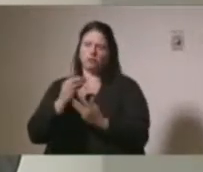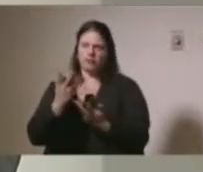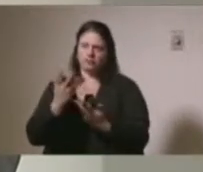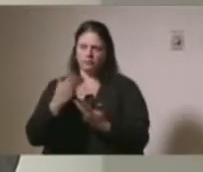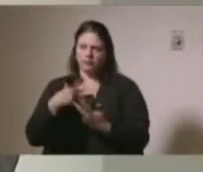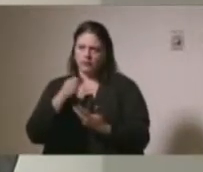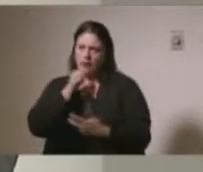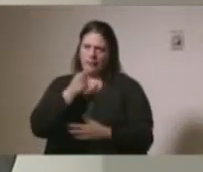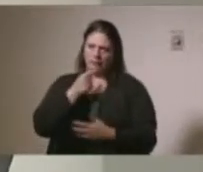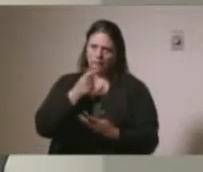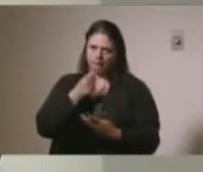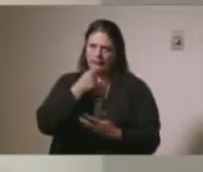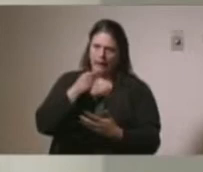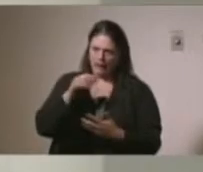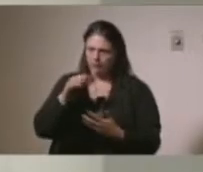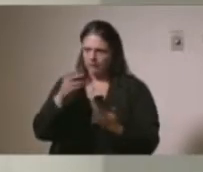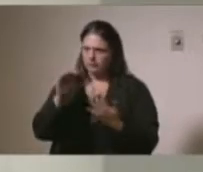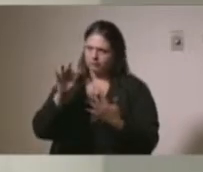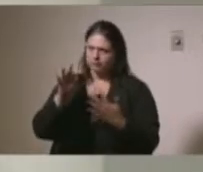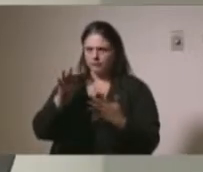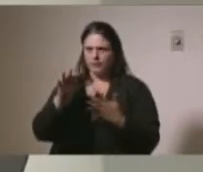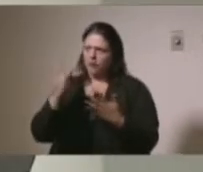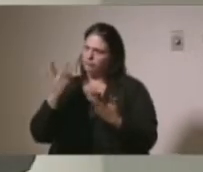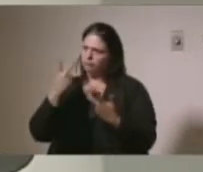way, he's beautiful.